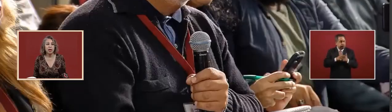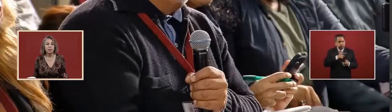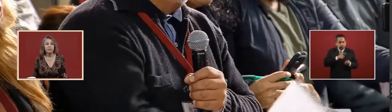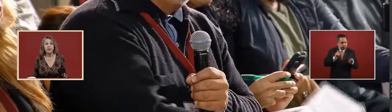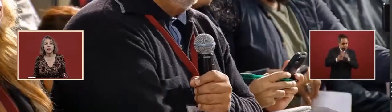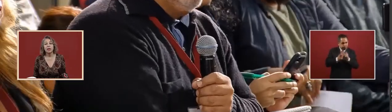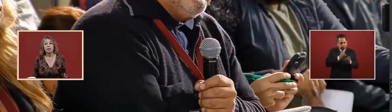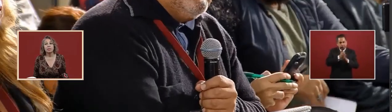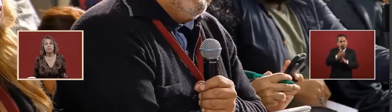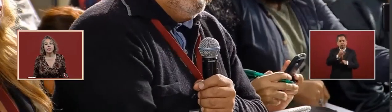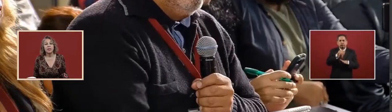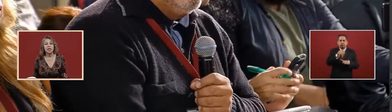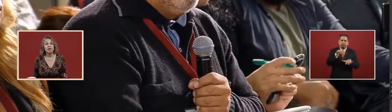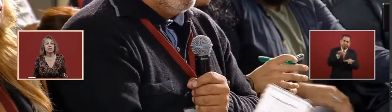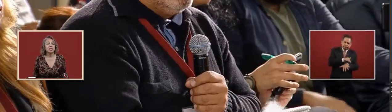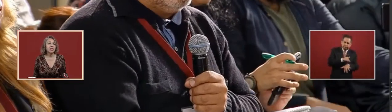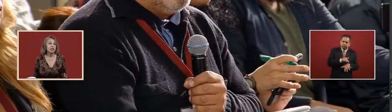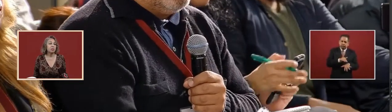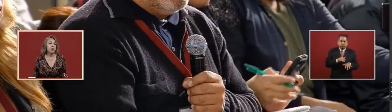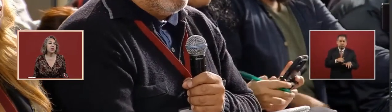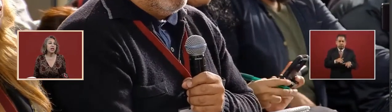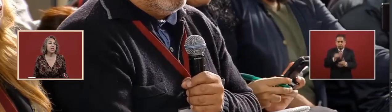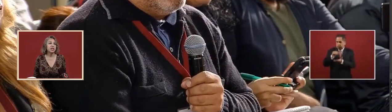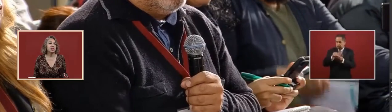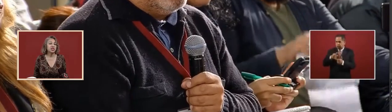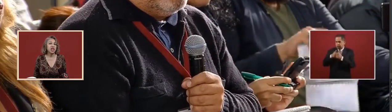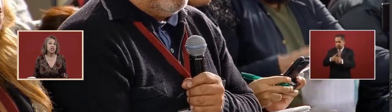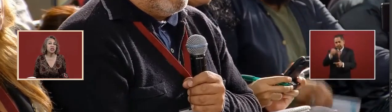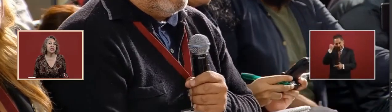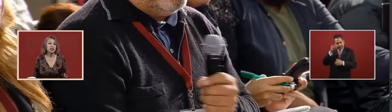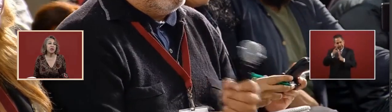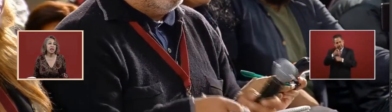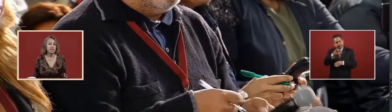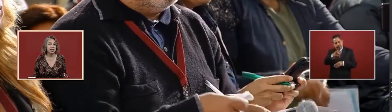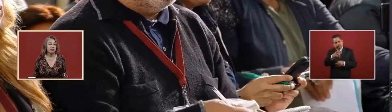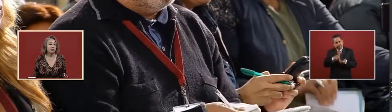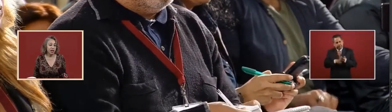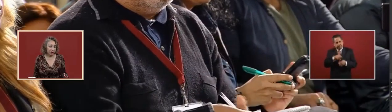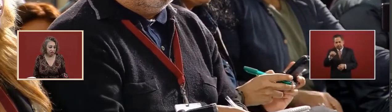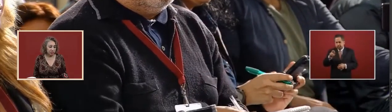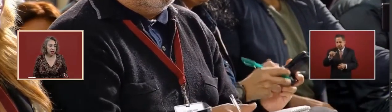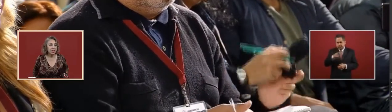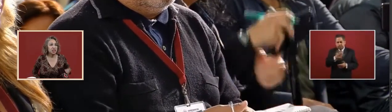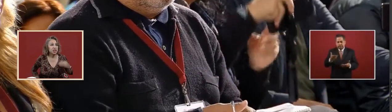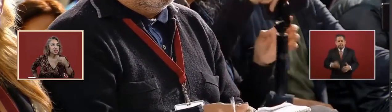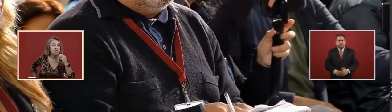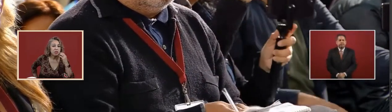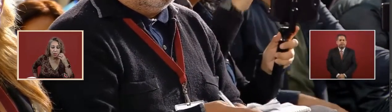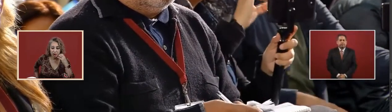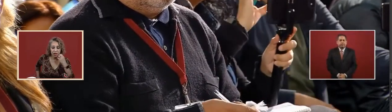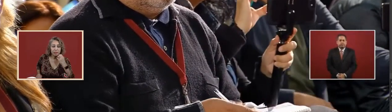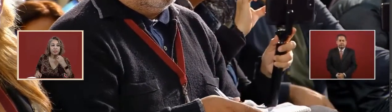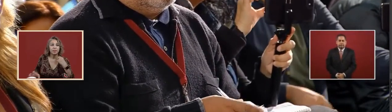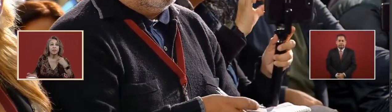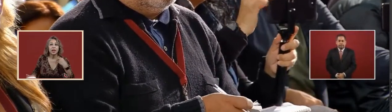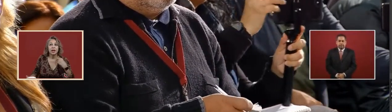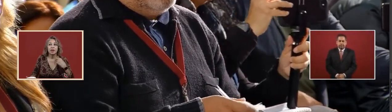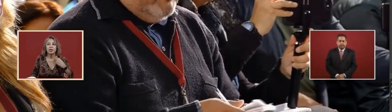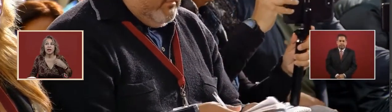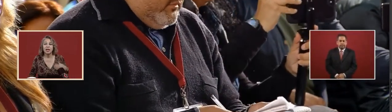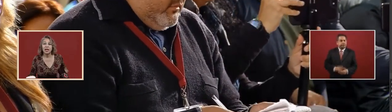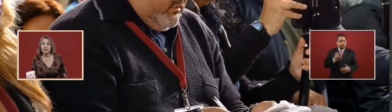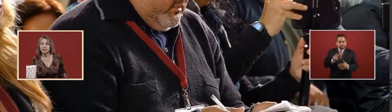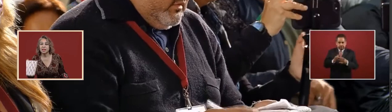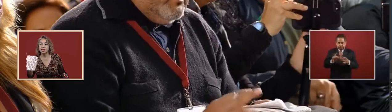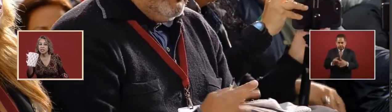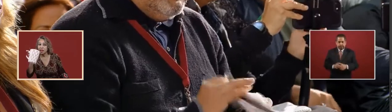party? That you said that the party needed to change, not degrade itself. And are you trying to make changes in your party?